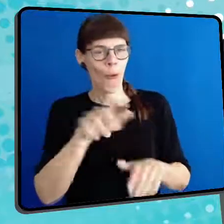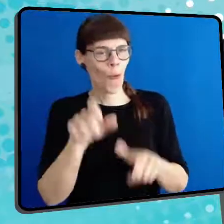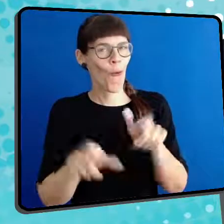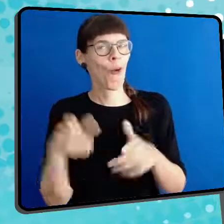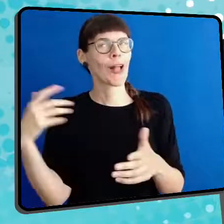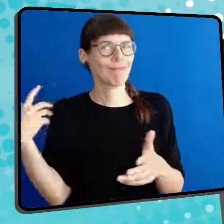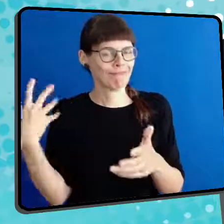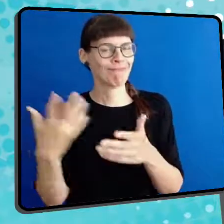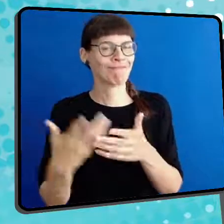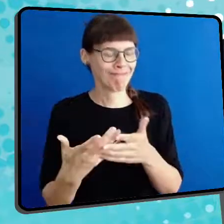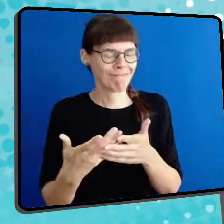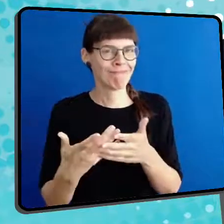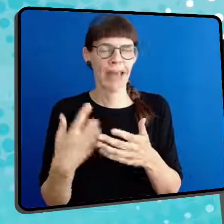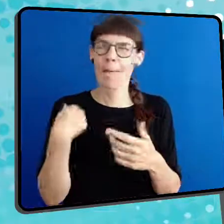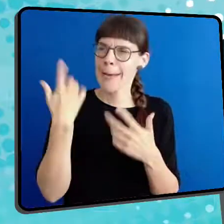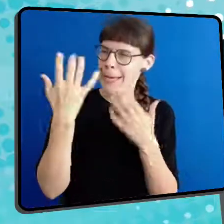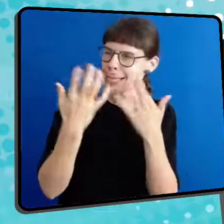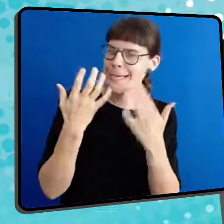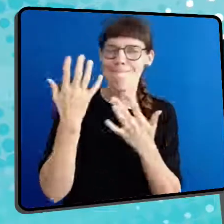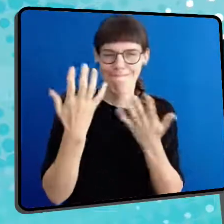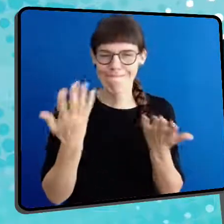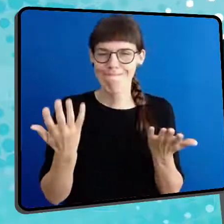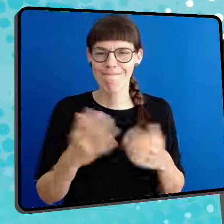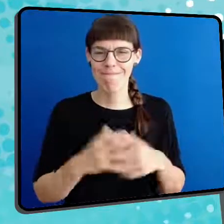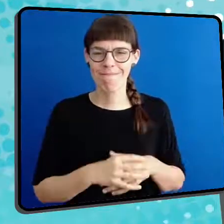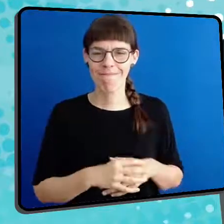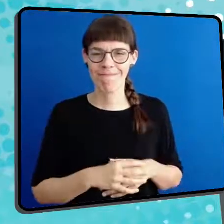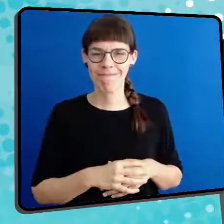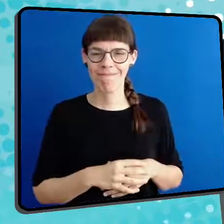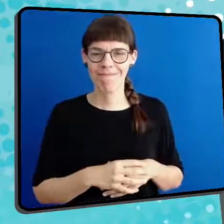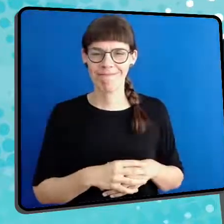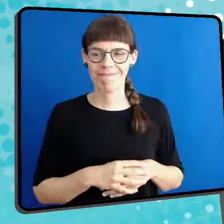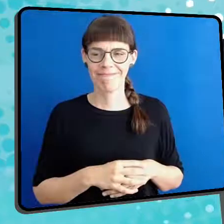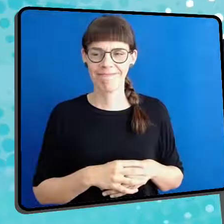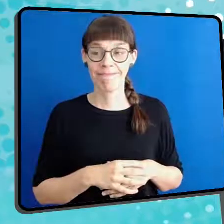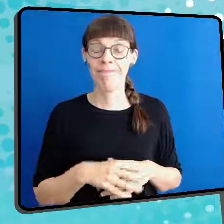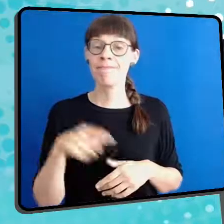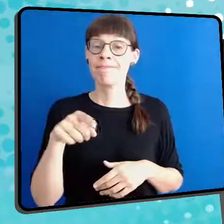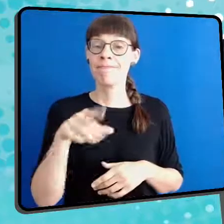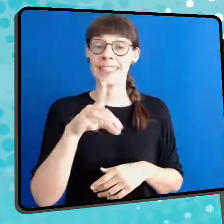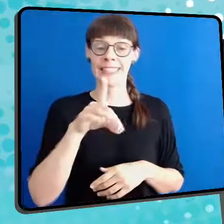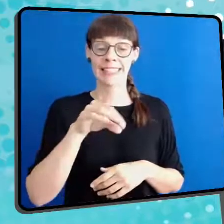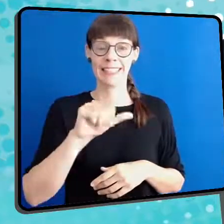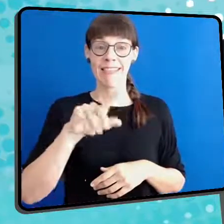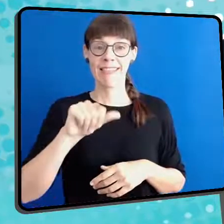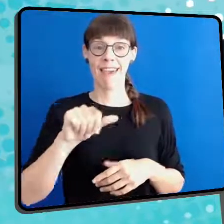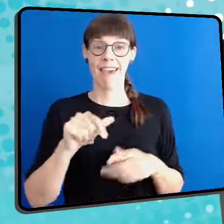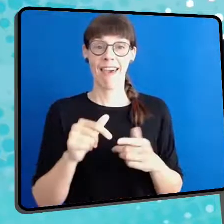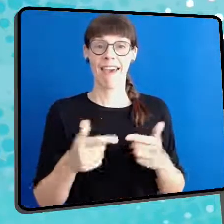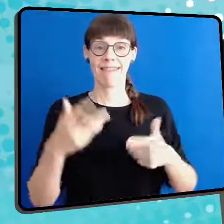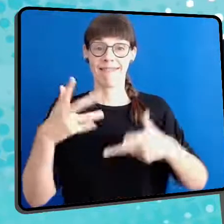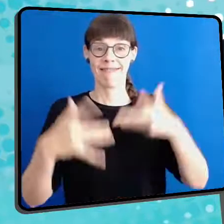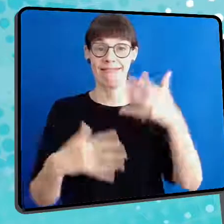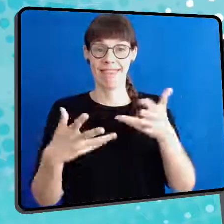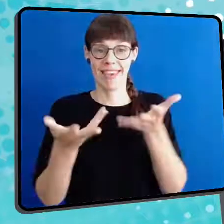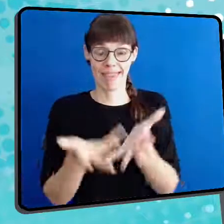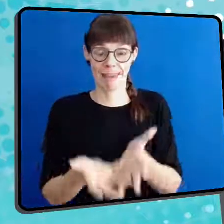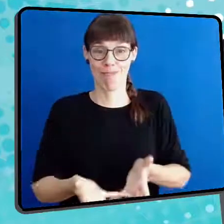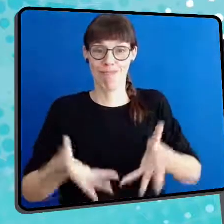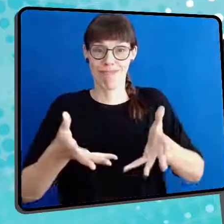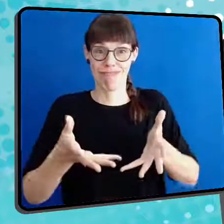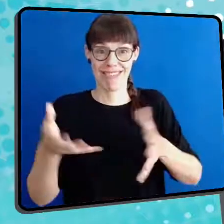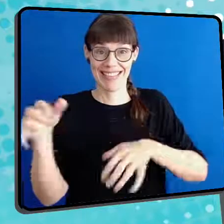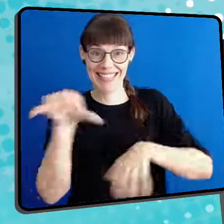Don't worry. Yeah. Do you have that conversation with your data scientist? Do you like talk about MATLAB together? I love that. You should do